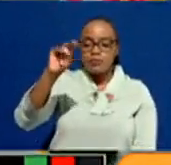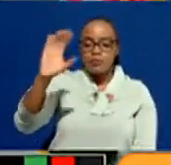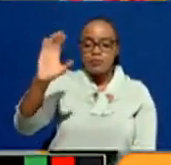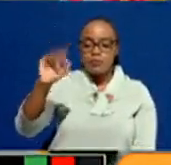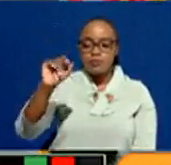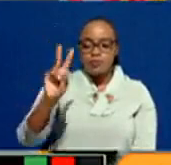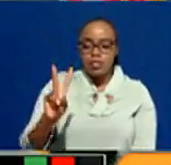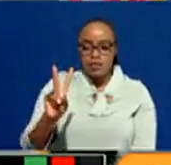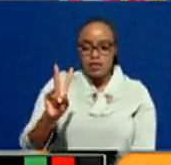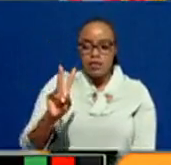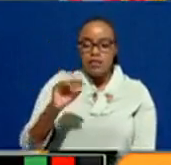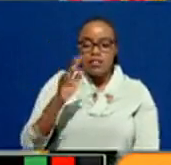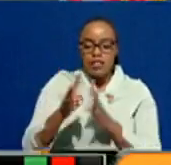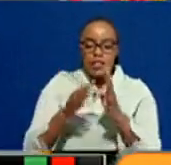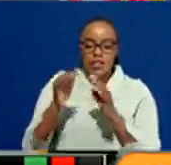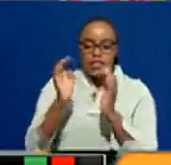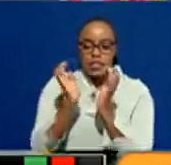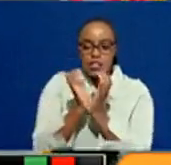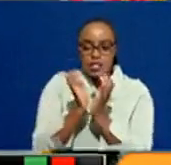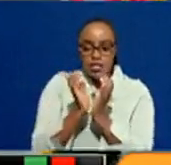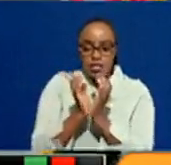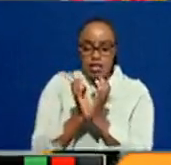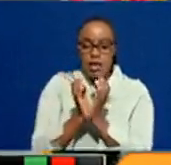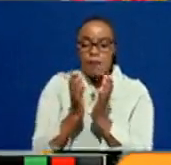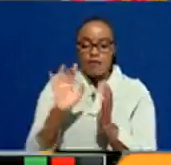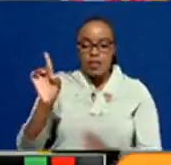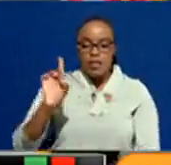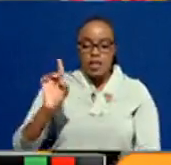going Citizen TV at the Kasarani International Stadium, Nairobi.